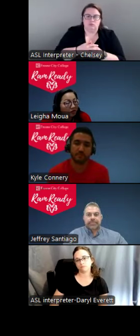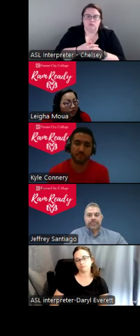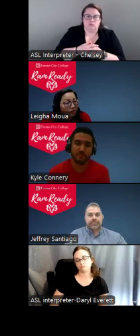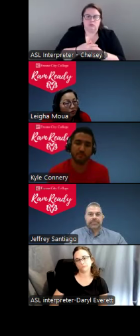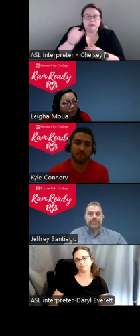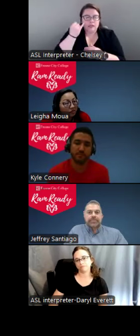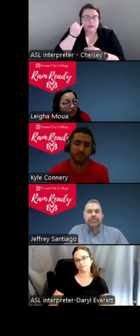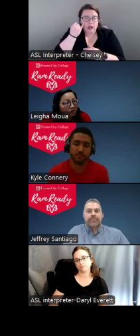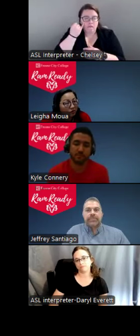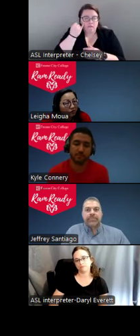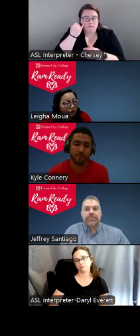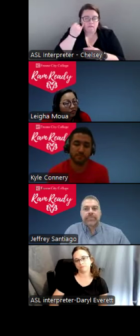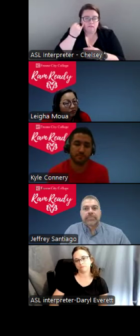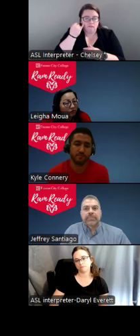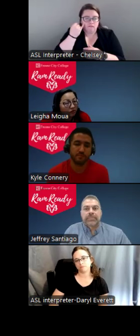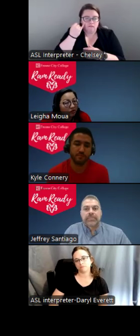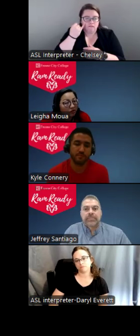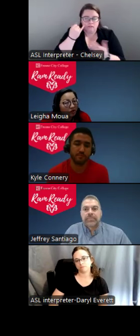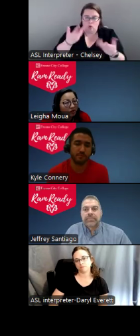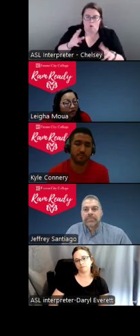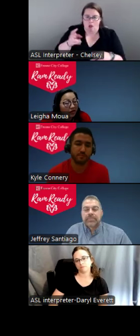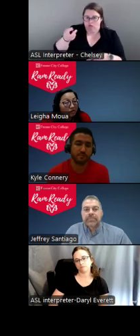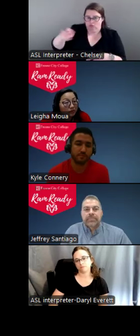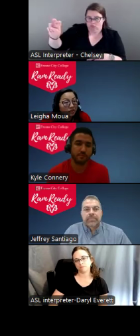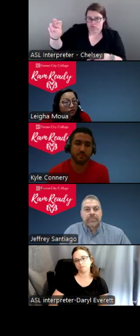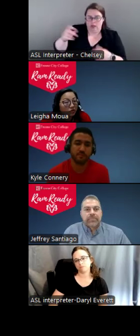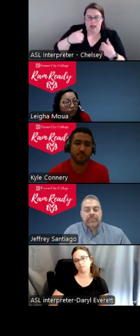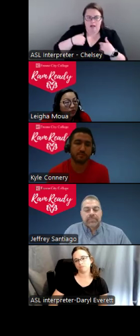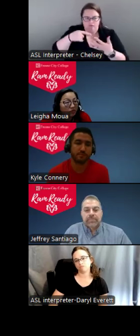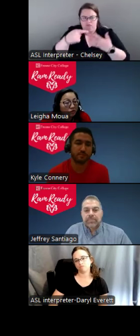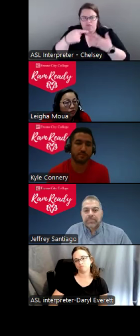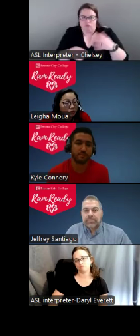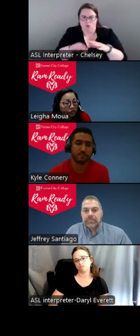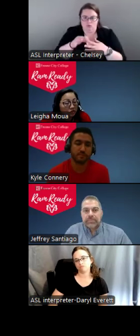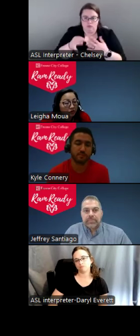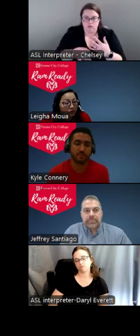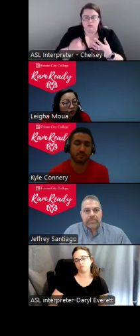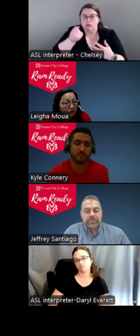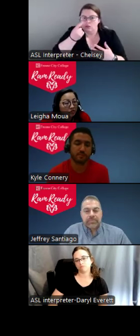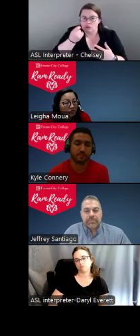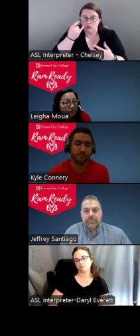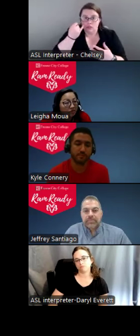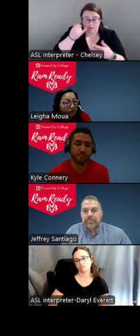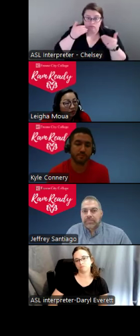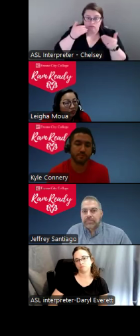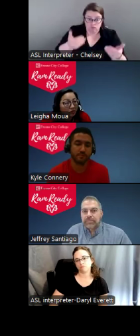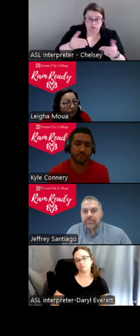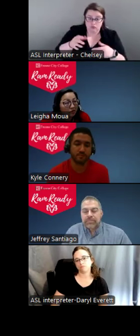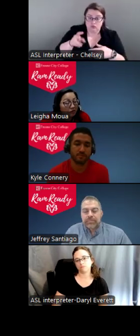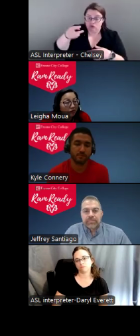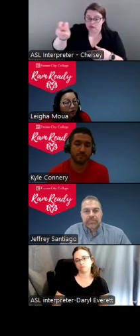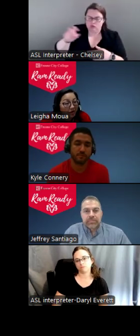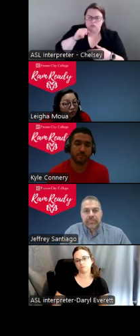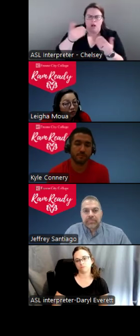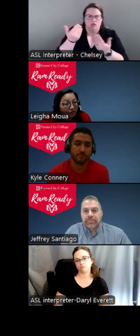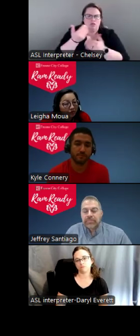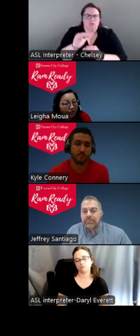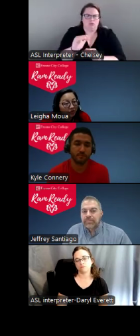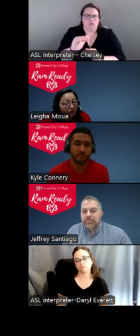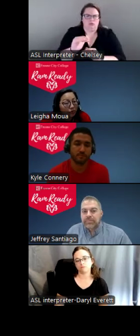in an associate degree for transfer. And just because if you complete an associate degree for transfer, it doesn't limit you from